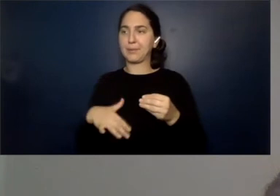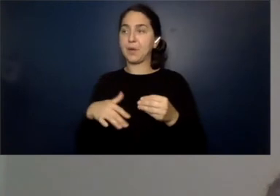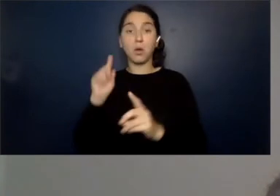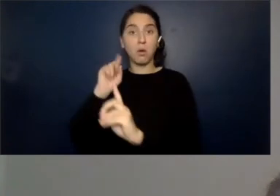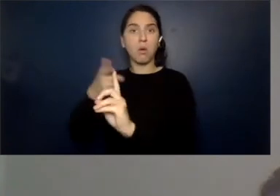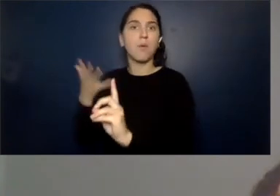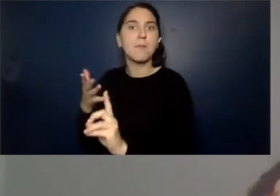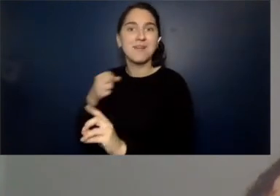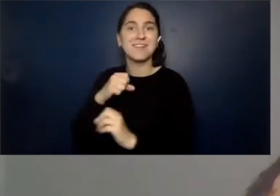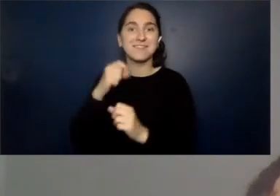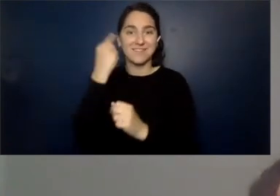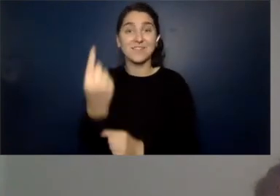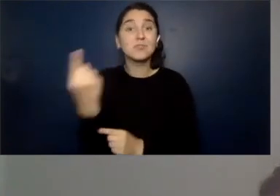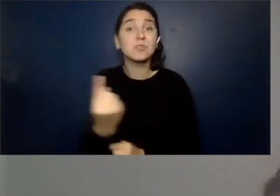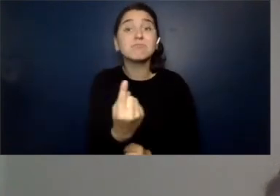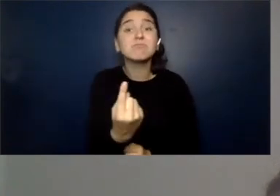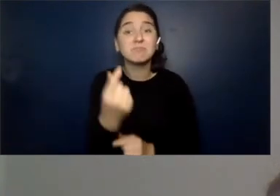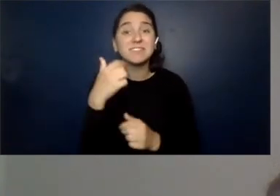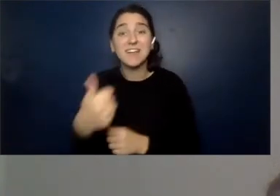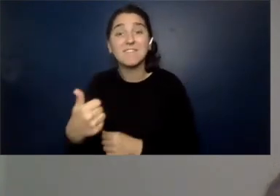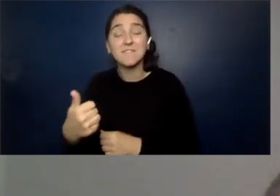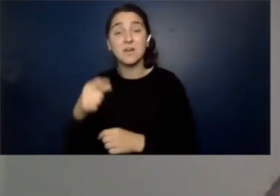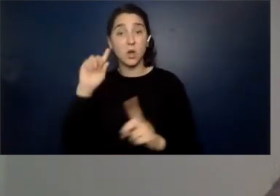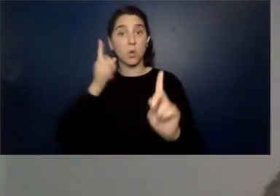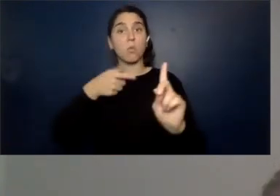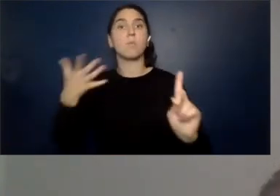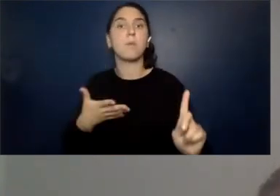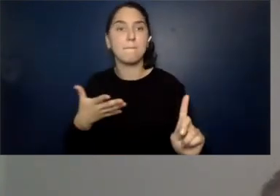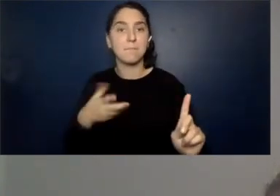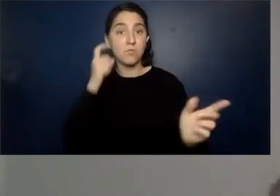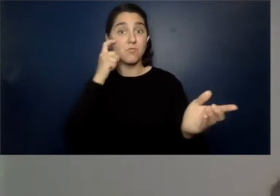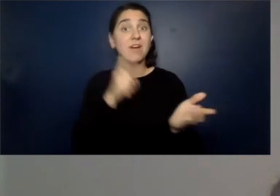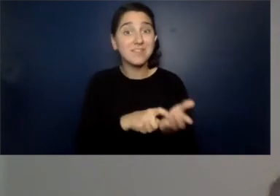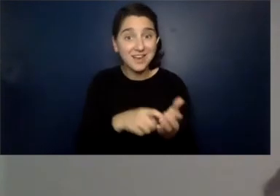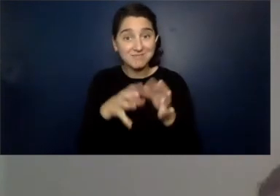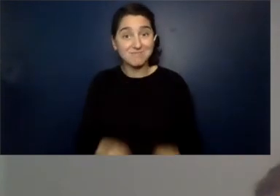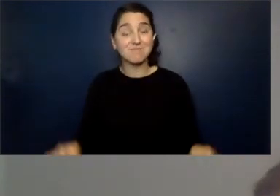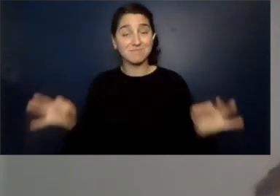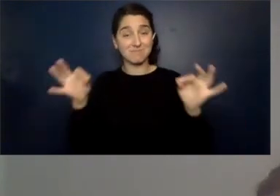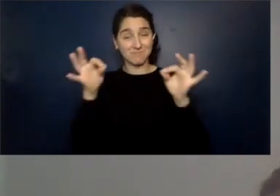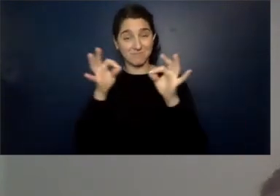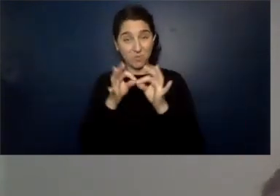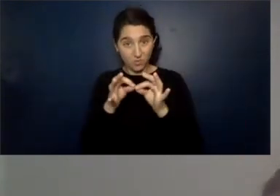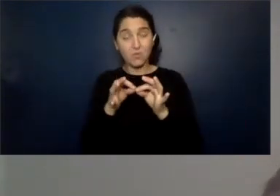is agreed to differ, but resolved to love,